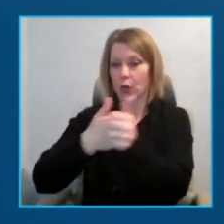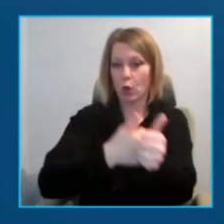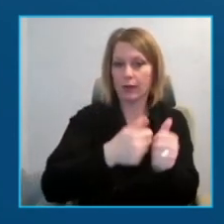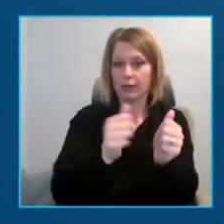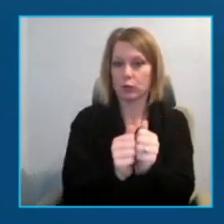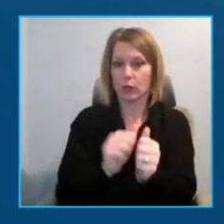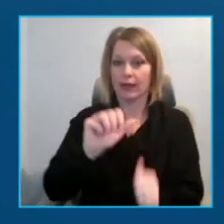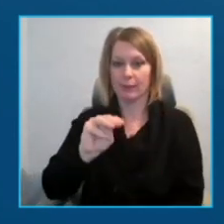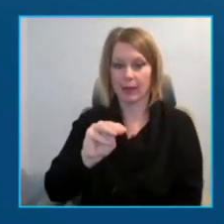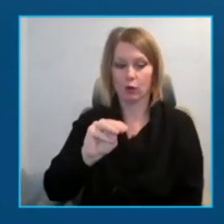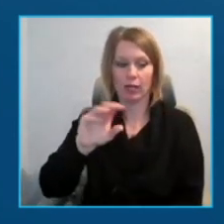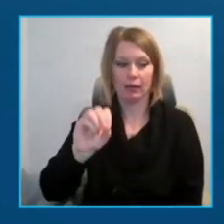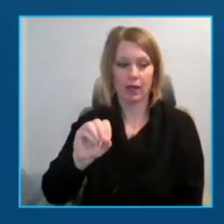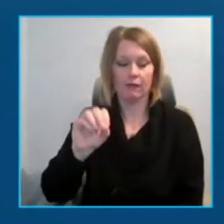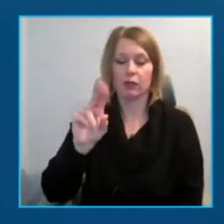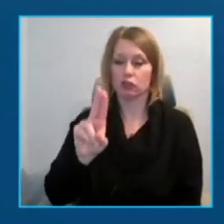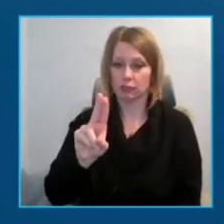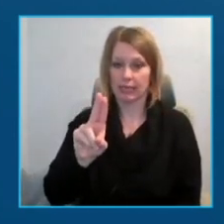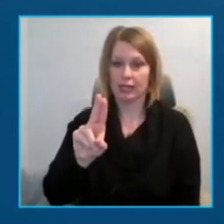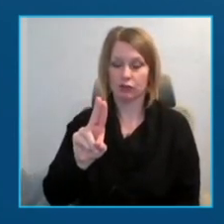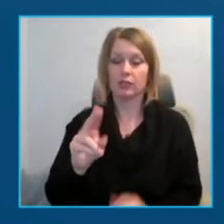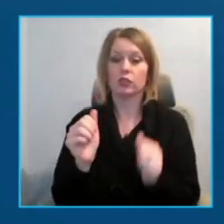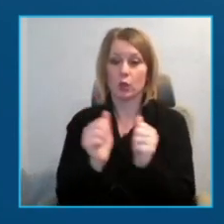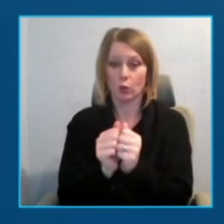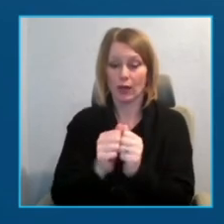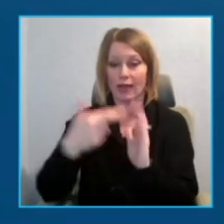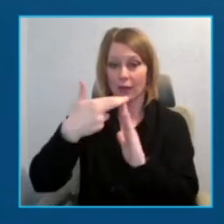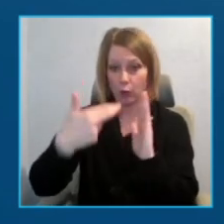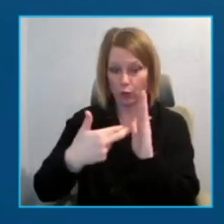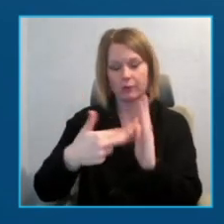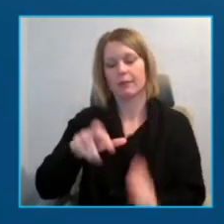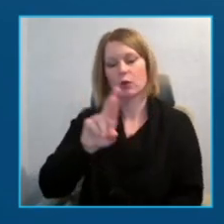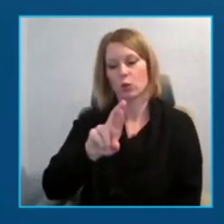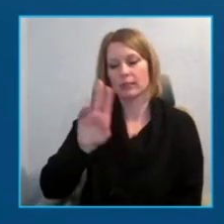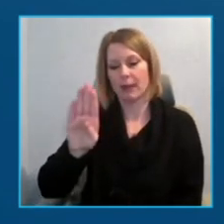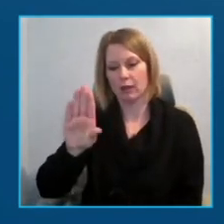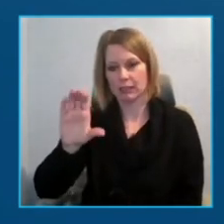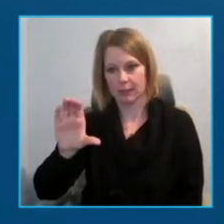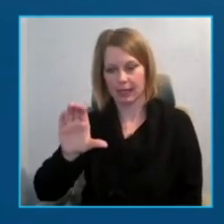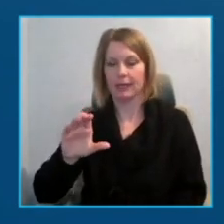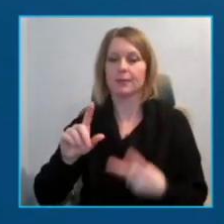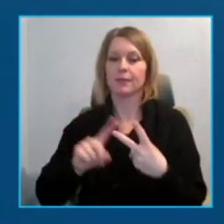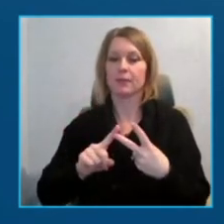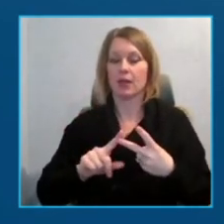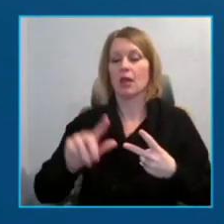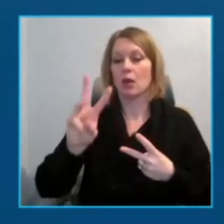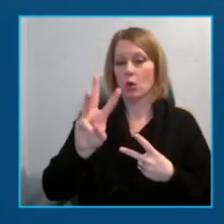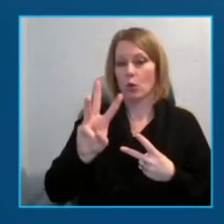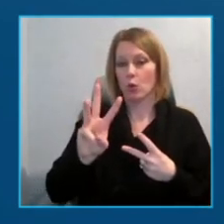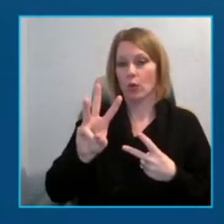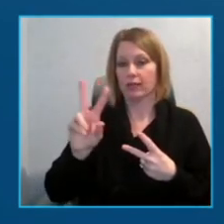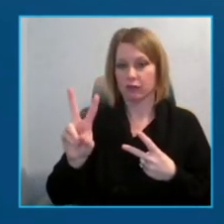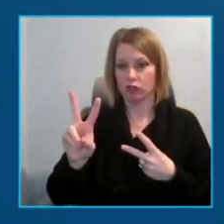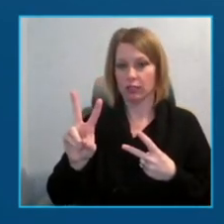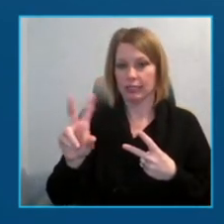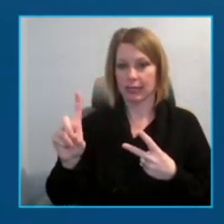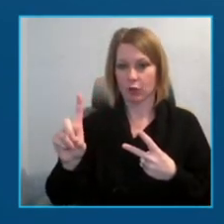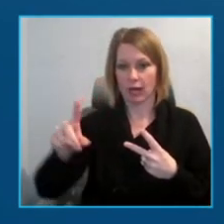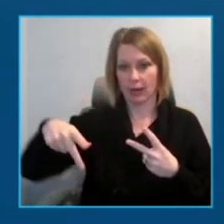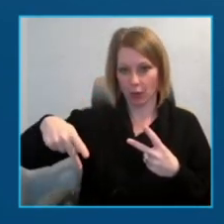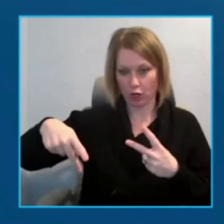understanding between the Rules and Bylaws Committee, the West Virginia Democratic Party, and Ms.